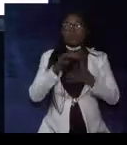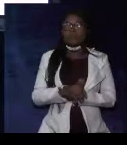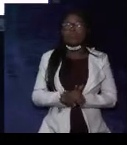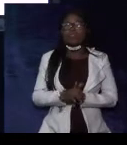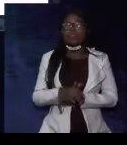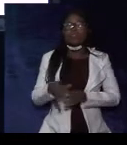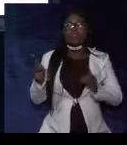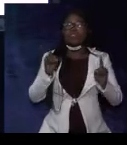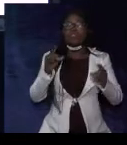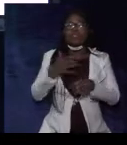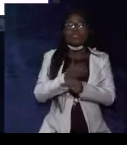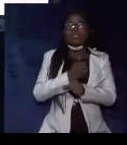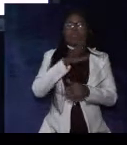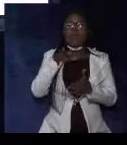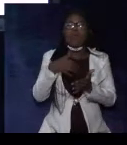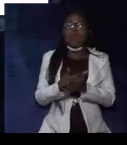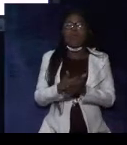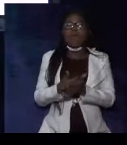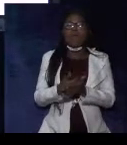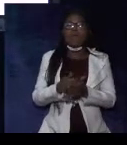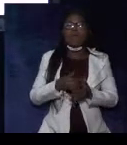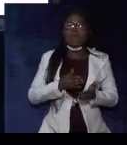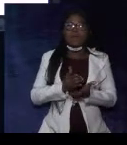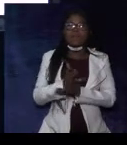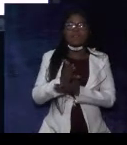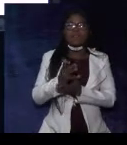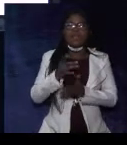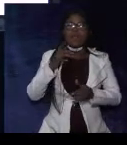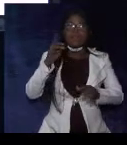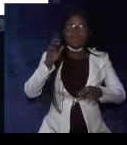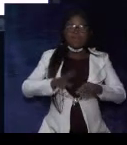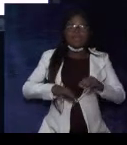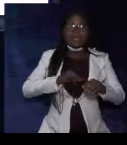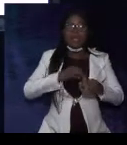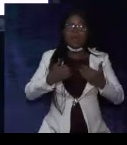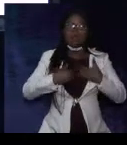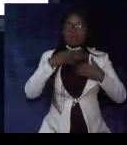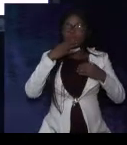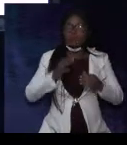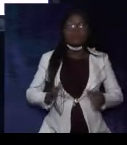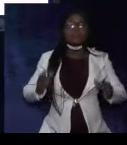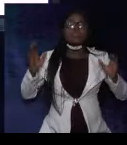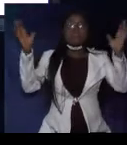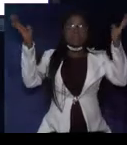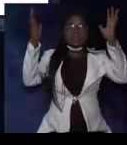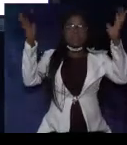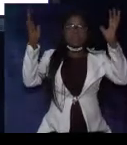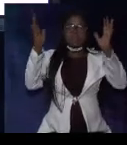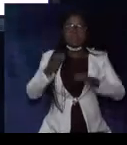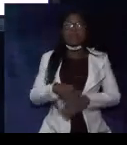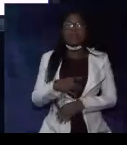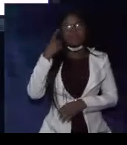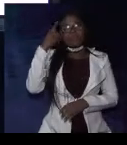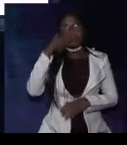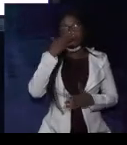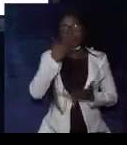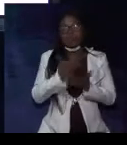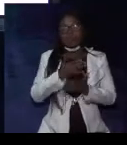4 sentences correctly? Then I have to celebrate you with a chair. Good job, you.